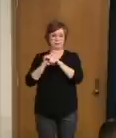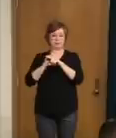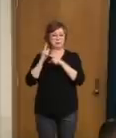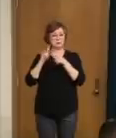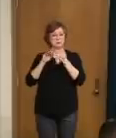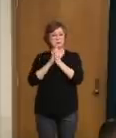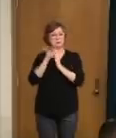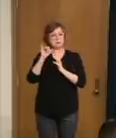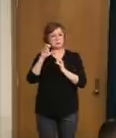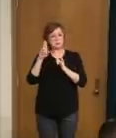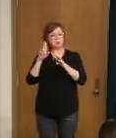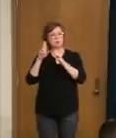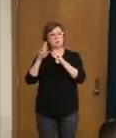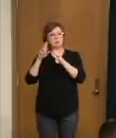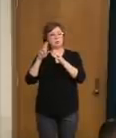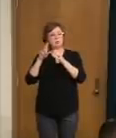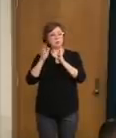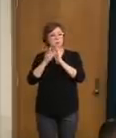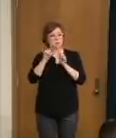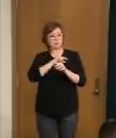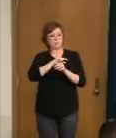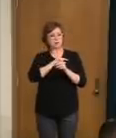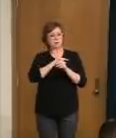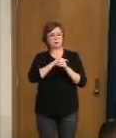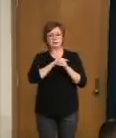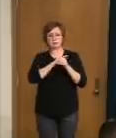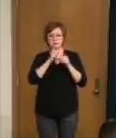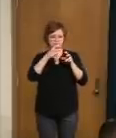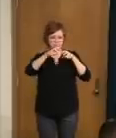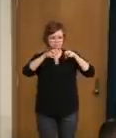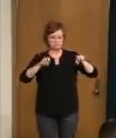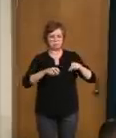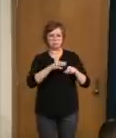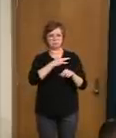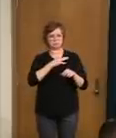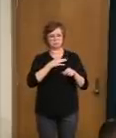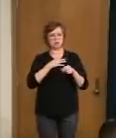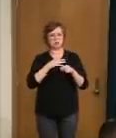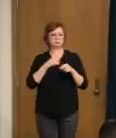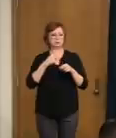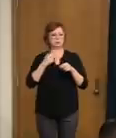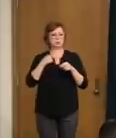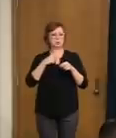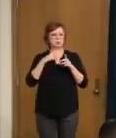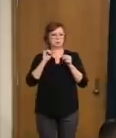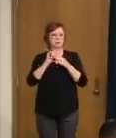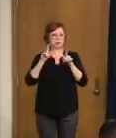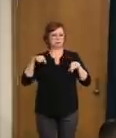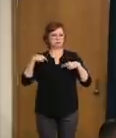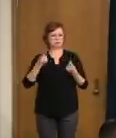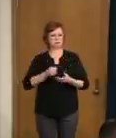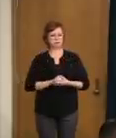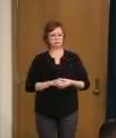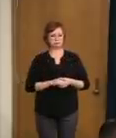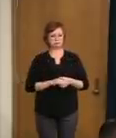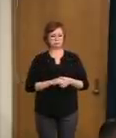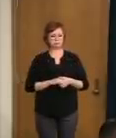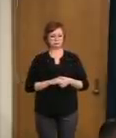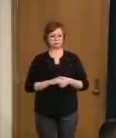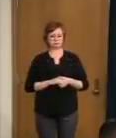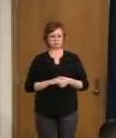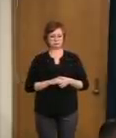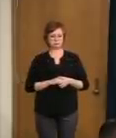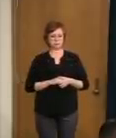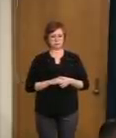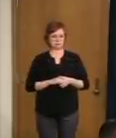so that when we need them, we can redeploy them. So that's part of what we've been doing. With respect to how much